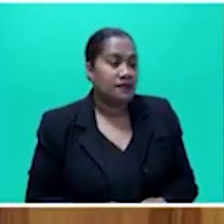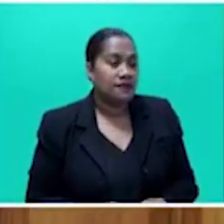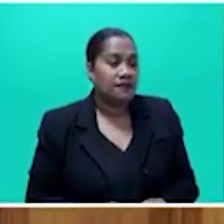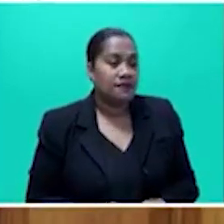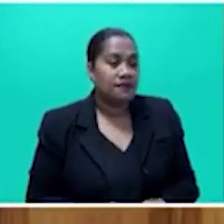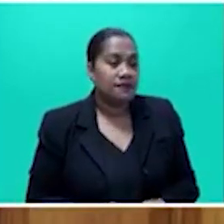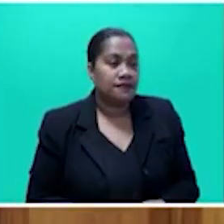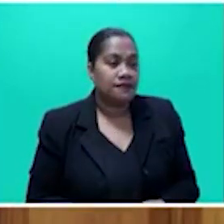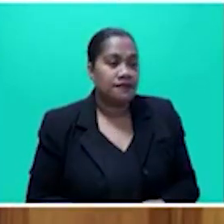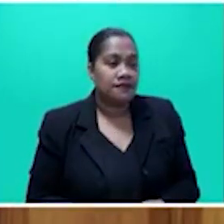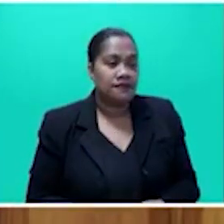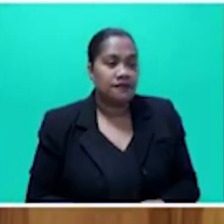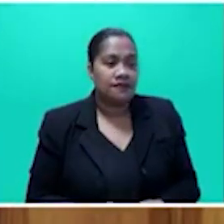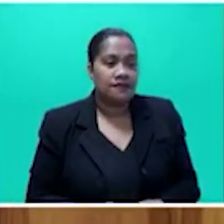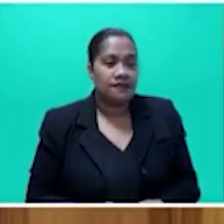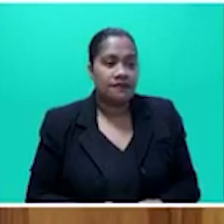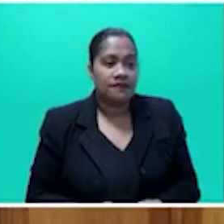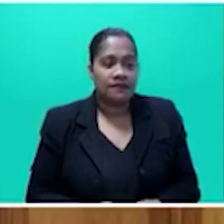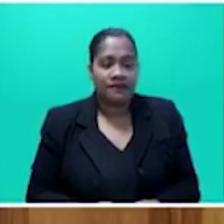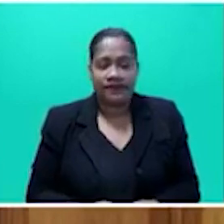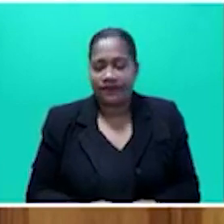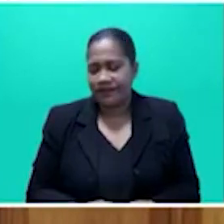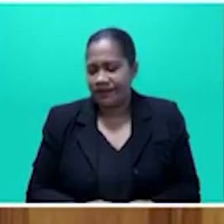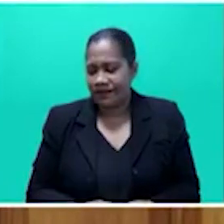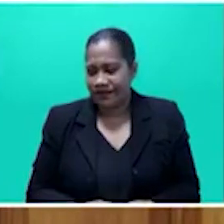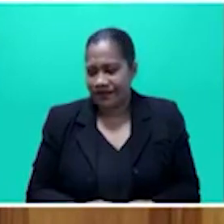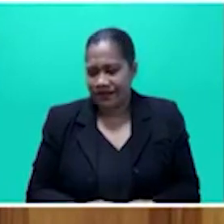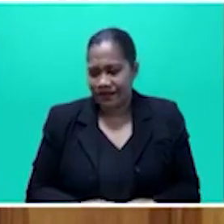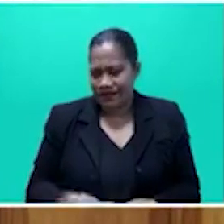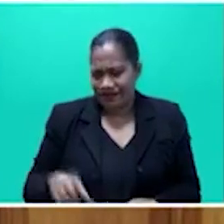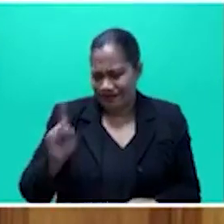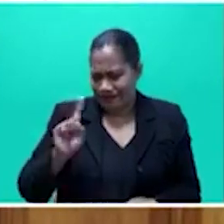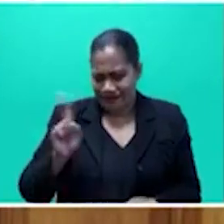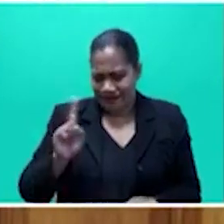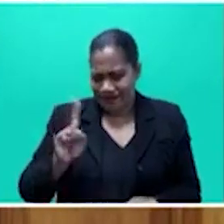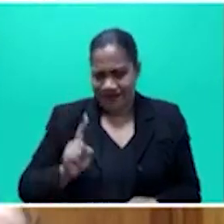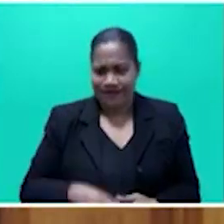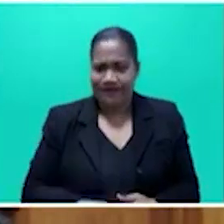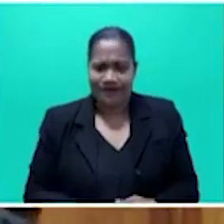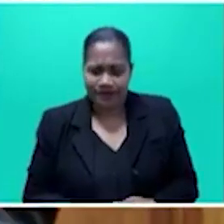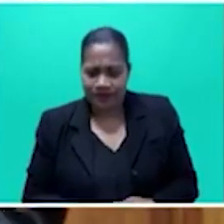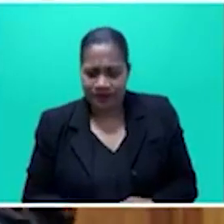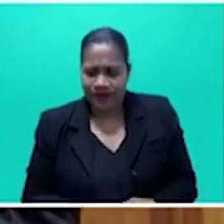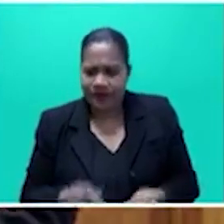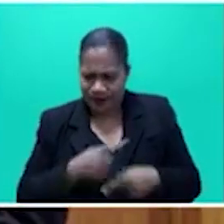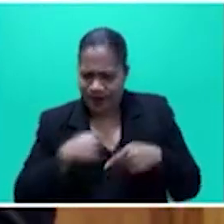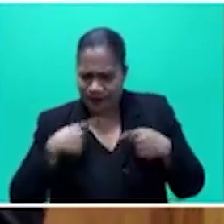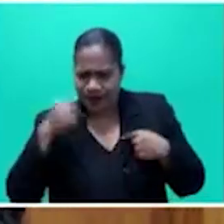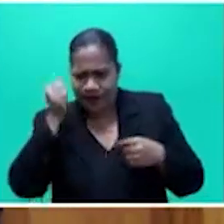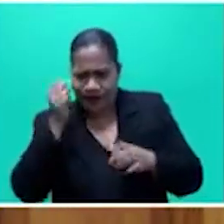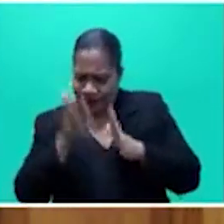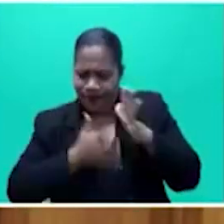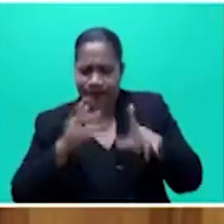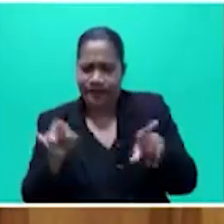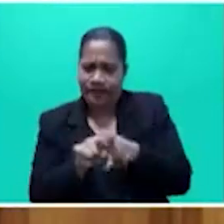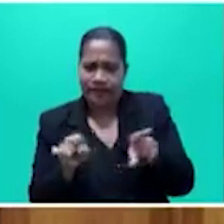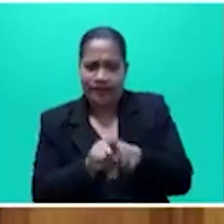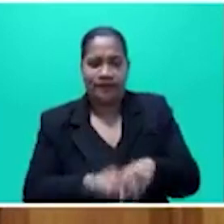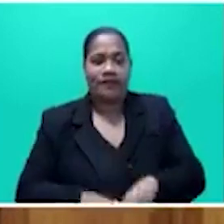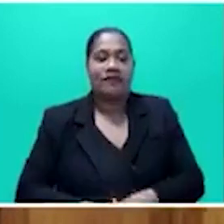I'm just don't make claims that are unfounded. We also know the story, okay? We also know the